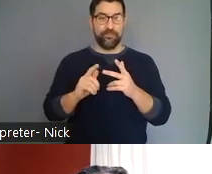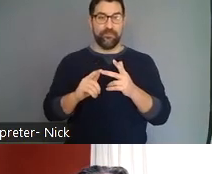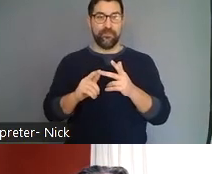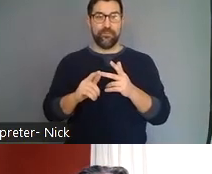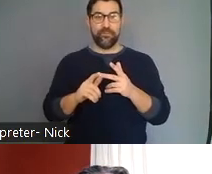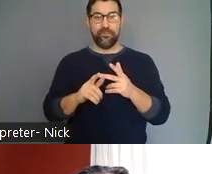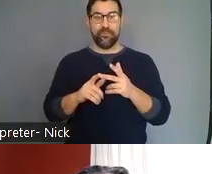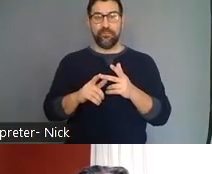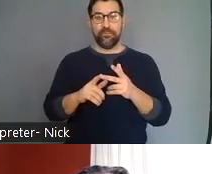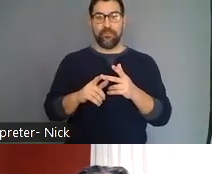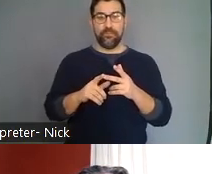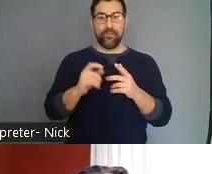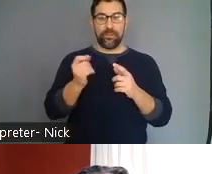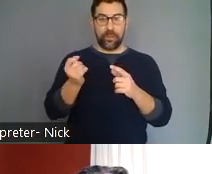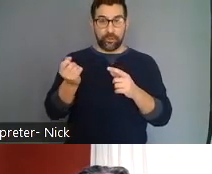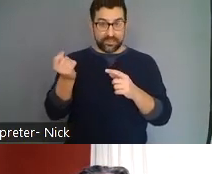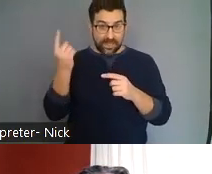like understanding.